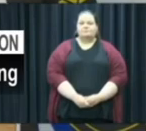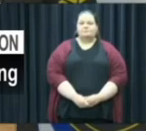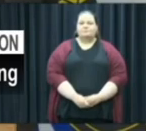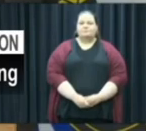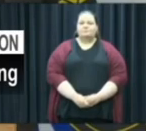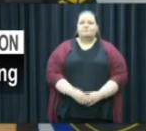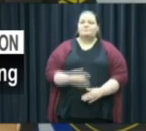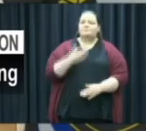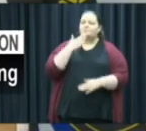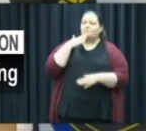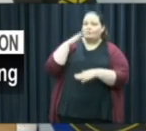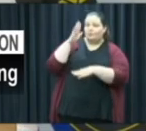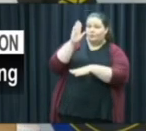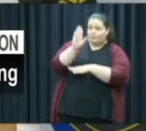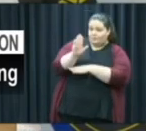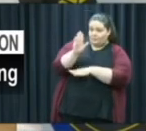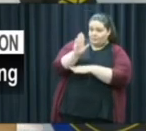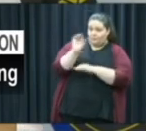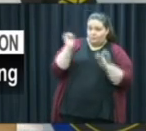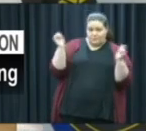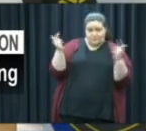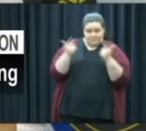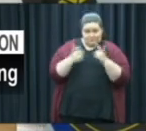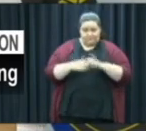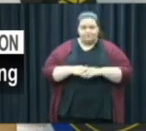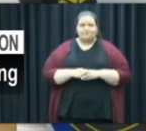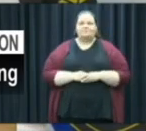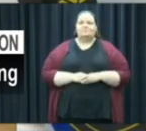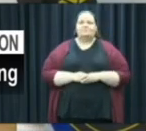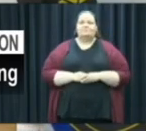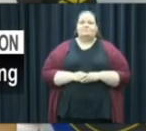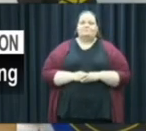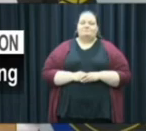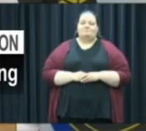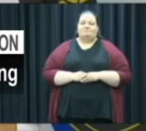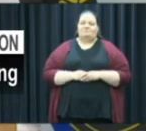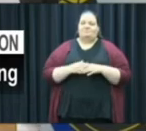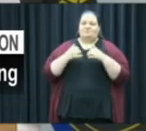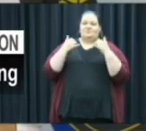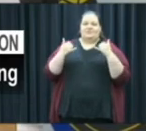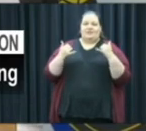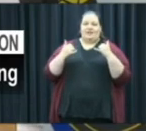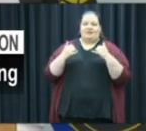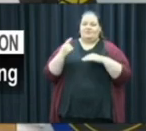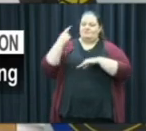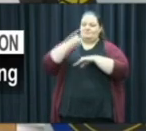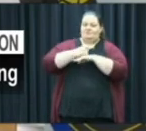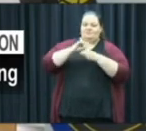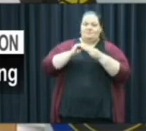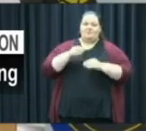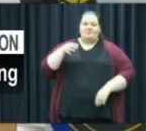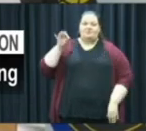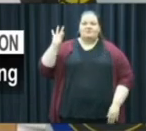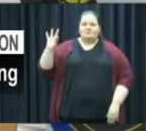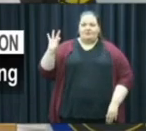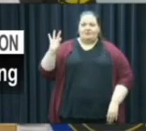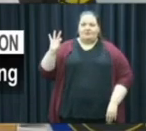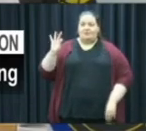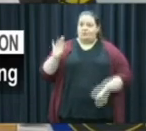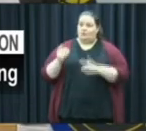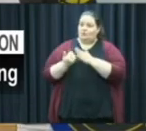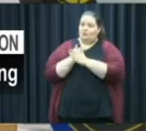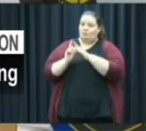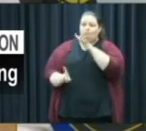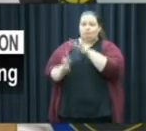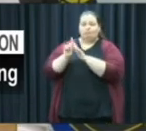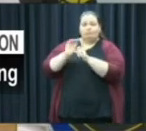Good afternoon, everyone. Bon après-midi à tous. For the 9th consecutive day, it is my pleasure to tell you that we have no new cases of COVID-19